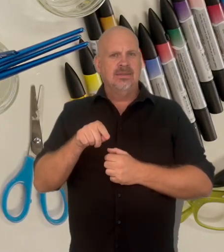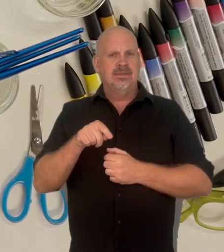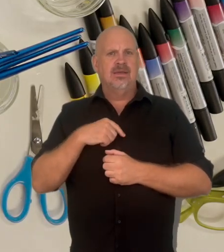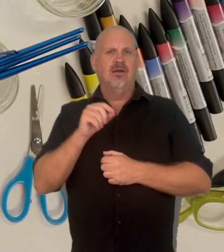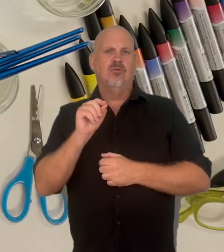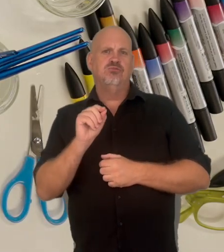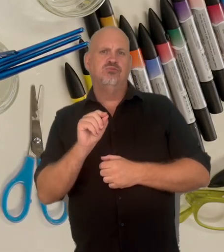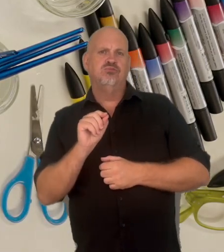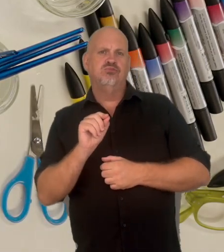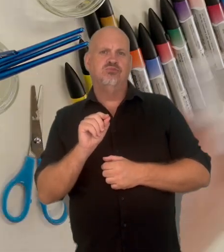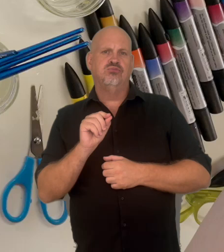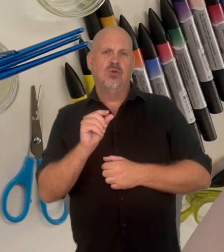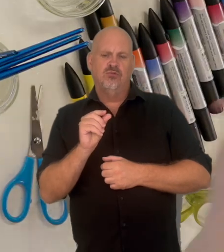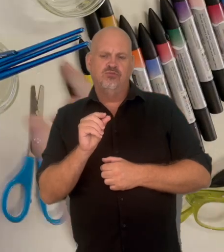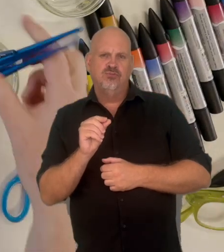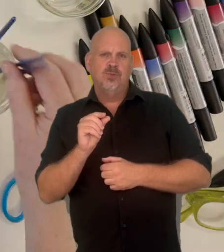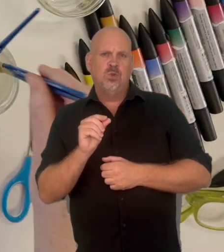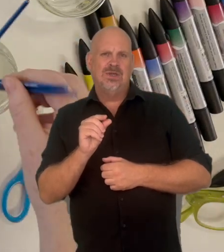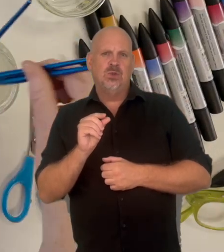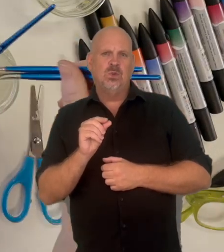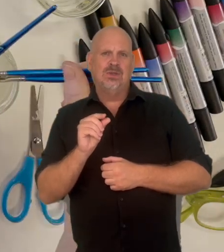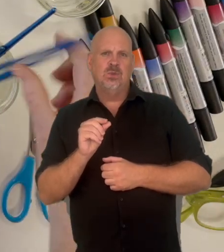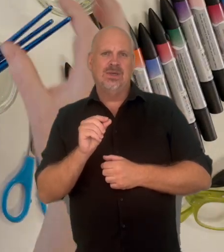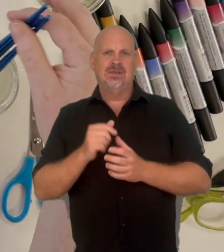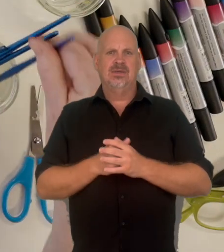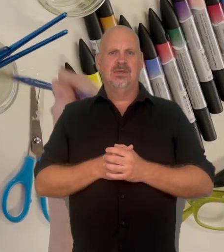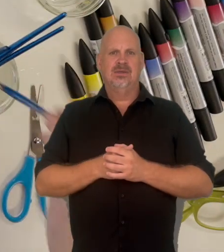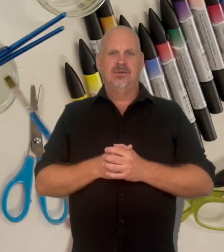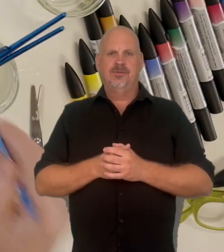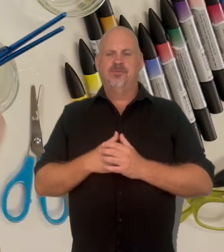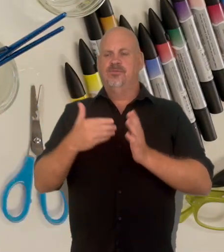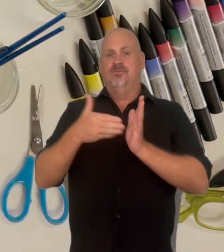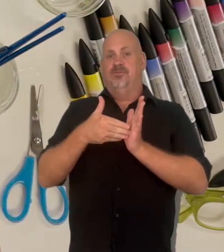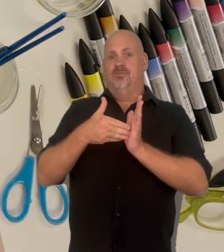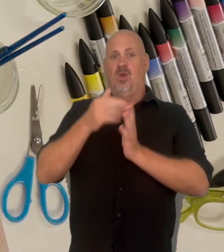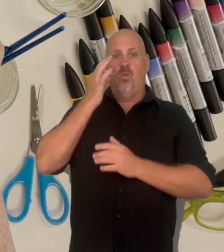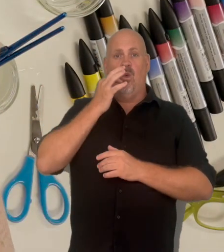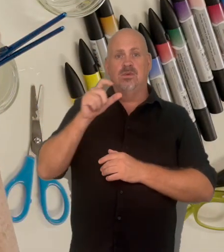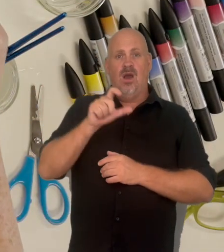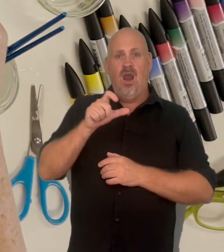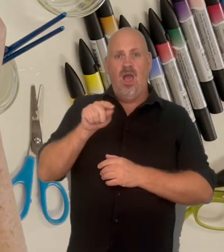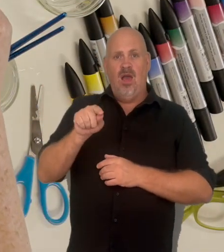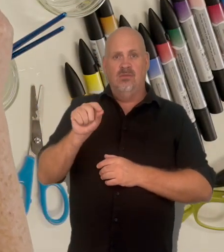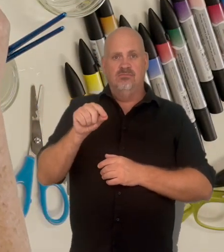squeeze out a little bit in there, and we're going to add some watercolor,